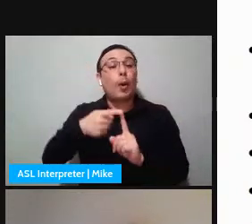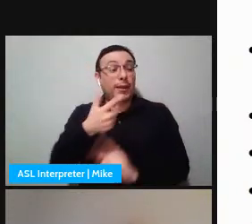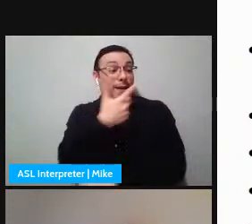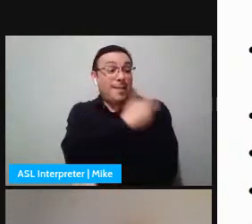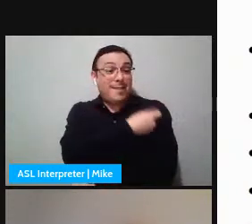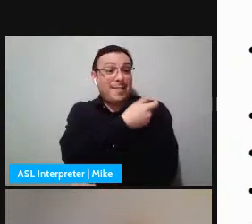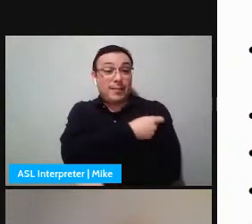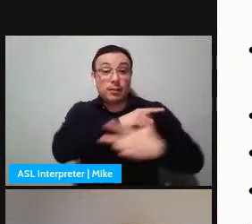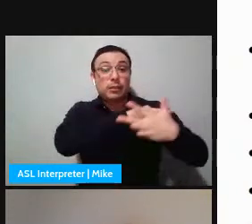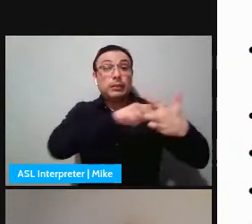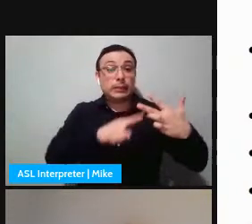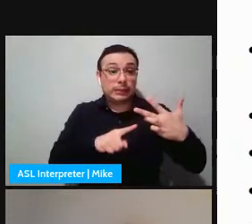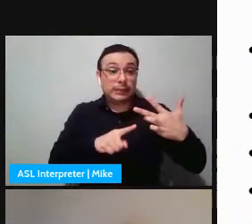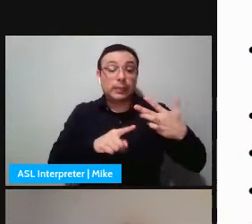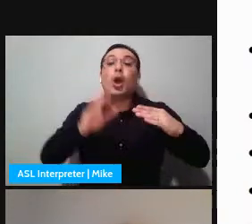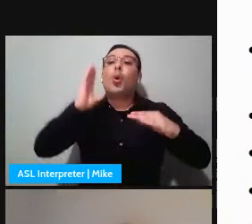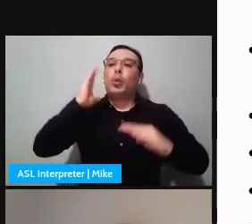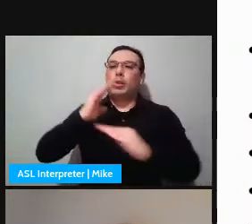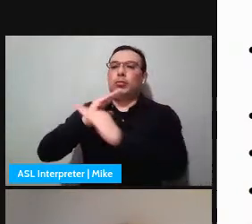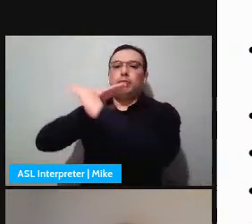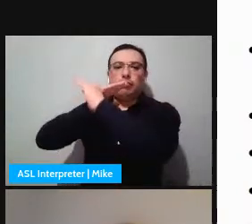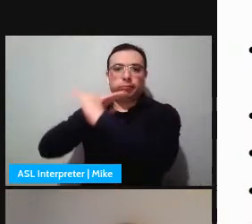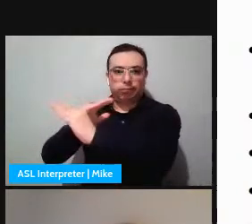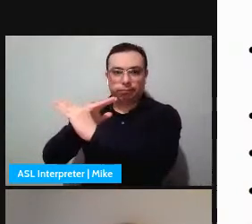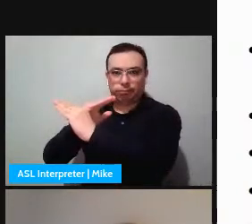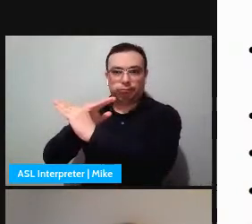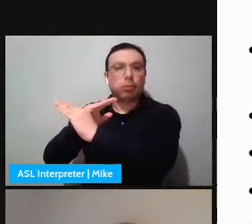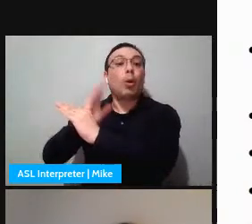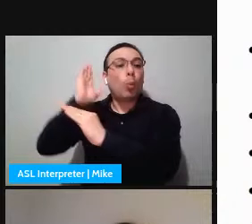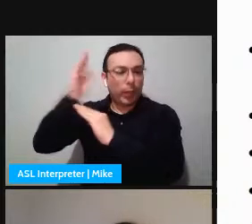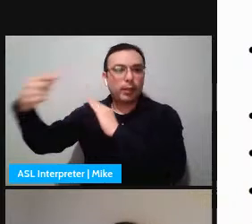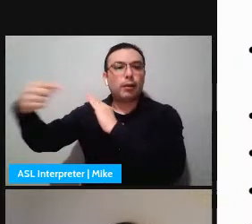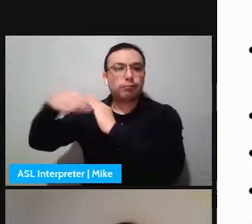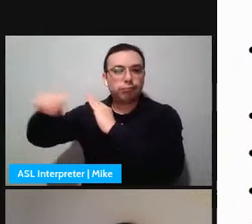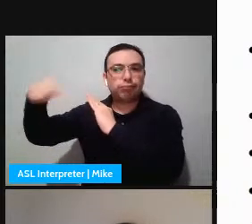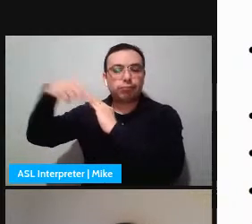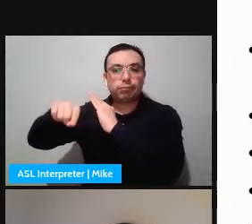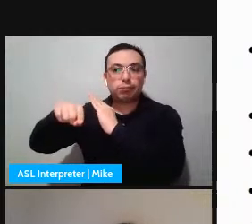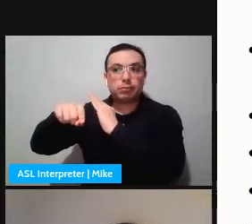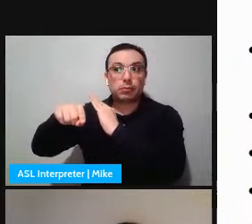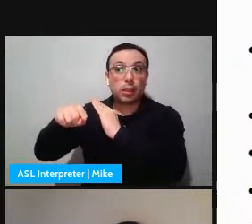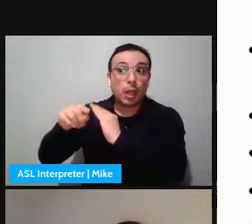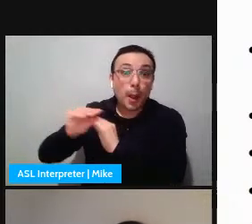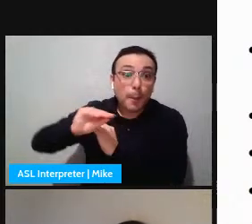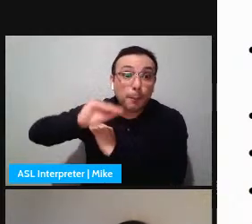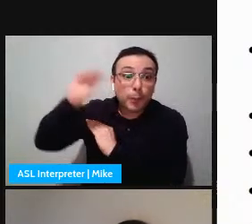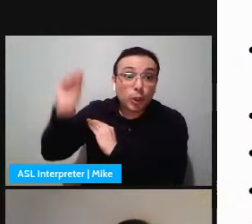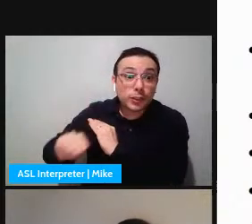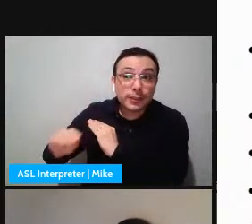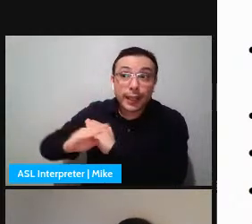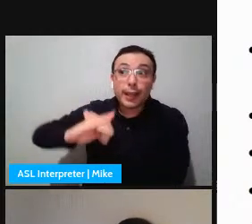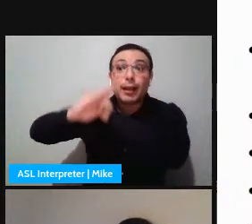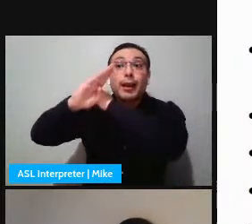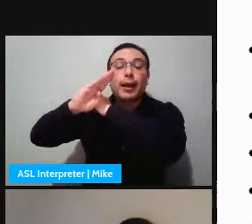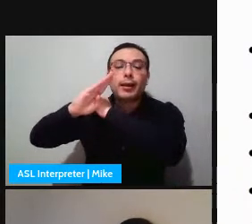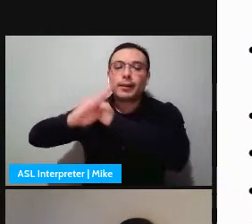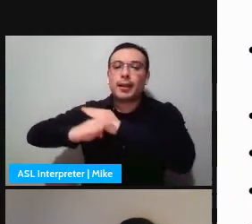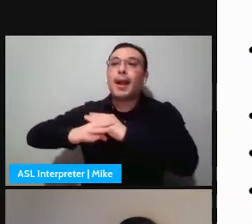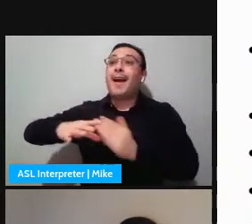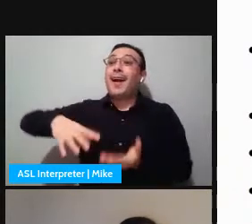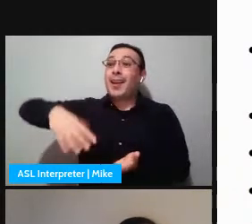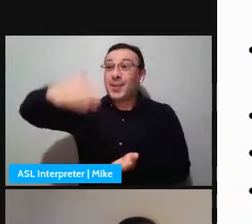against these variants. What the efficacy is for each variant, we don't know, and those things are being followed up and